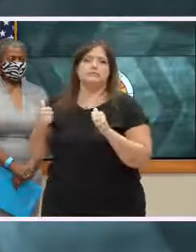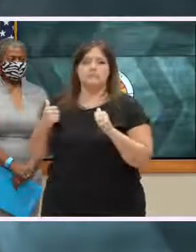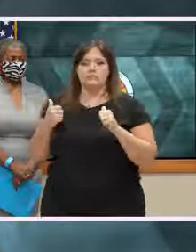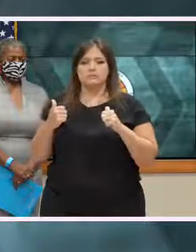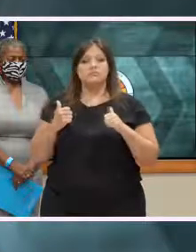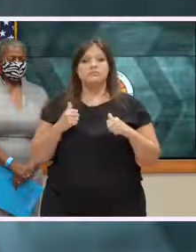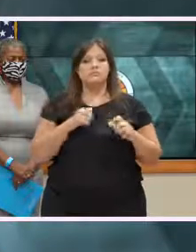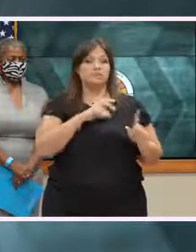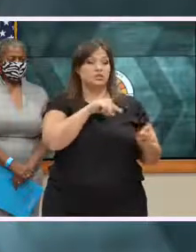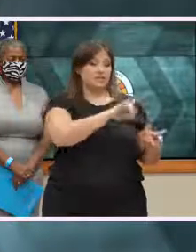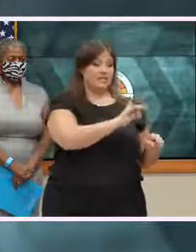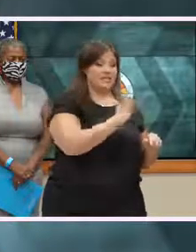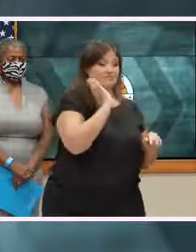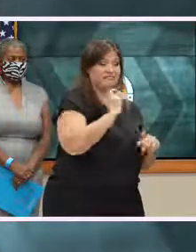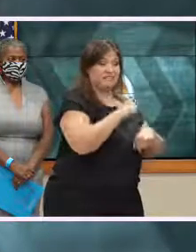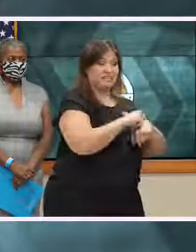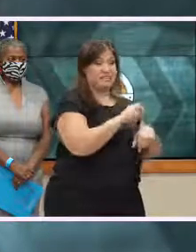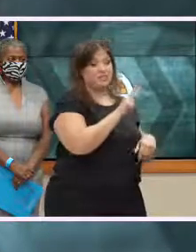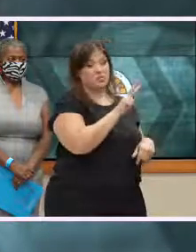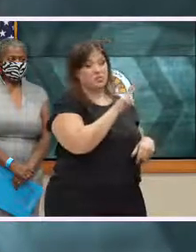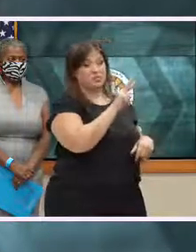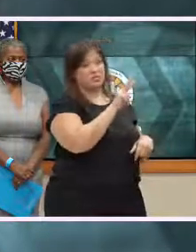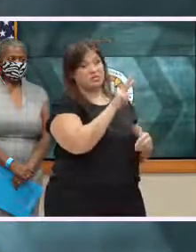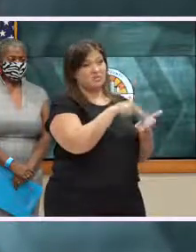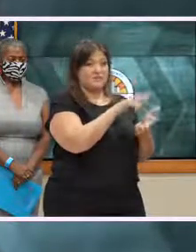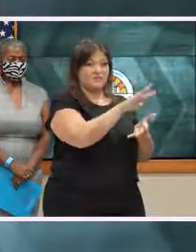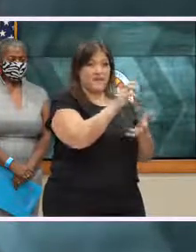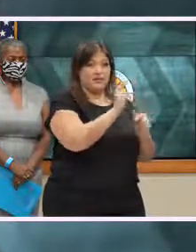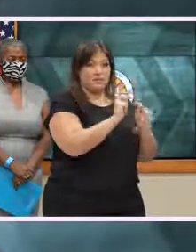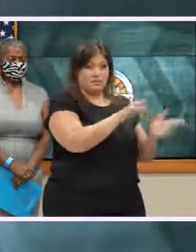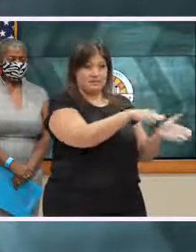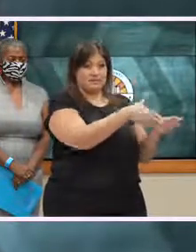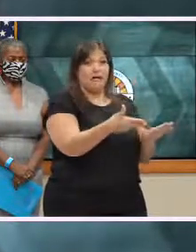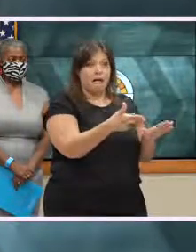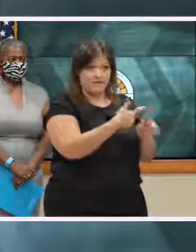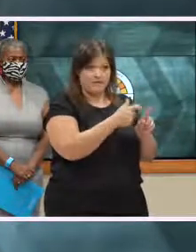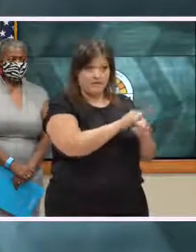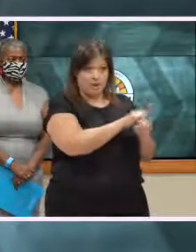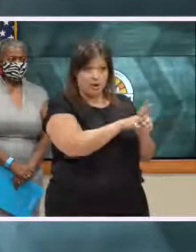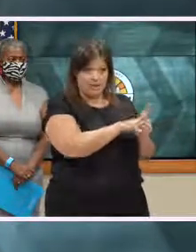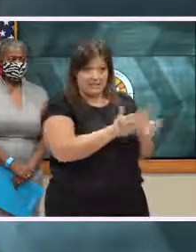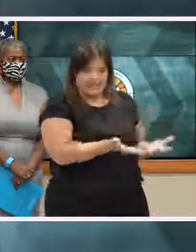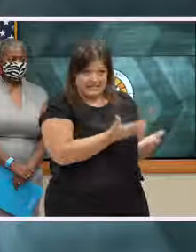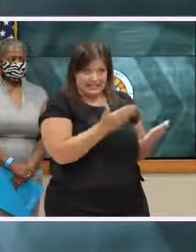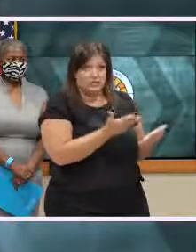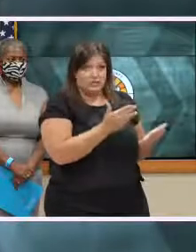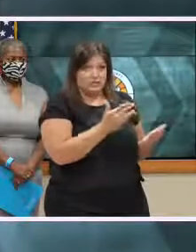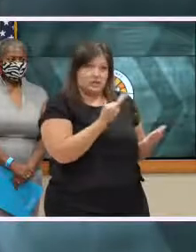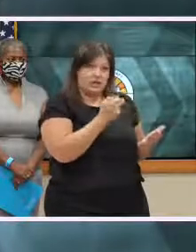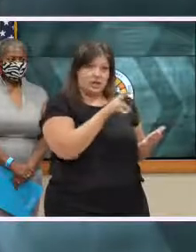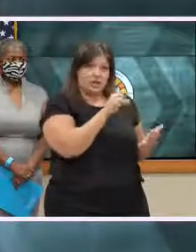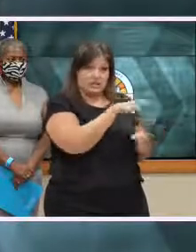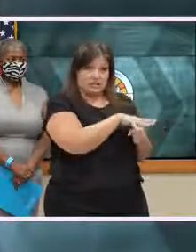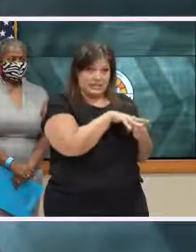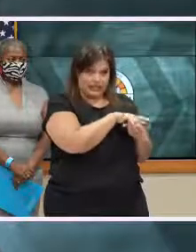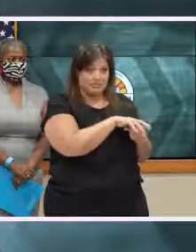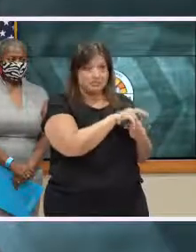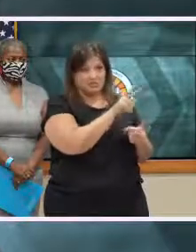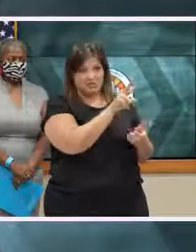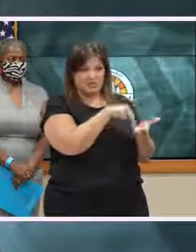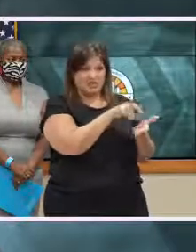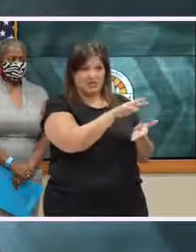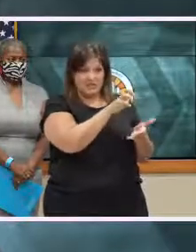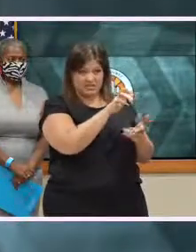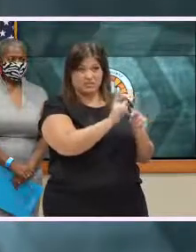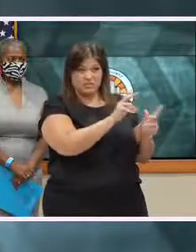3,500 people lost their lives to this virus right here in Harris County. The